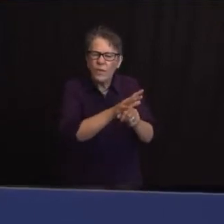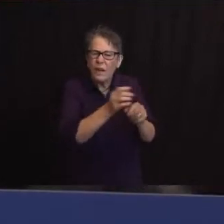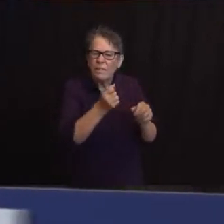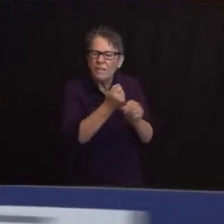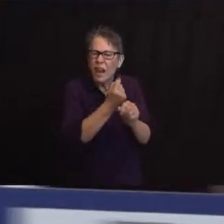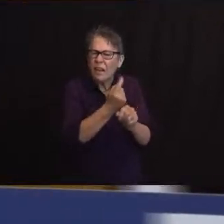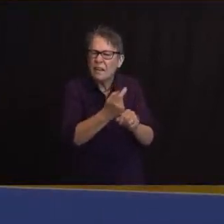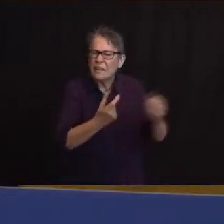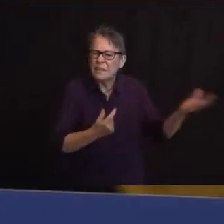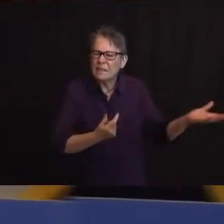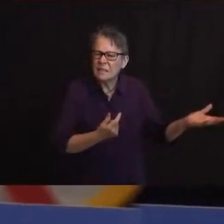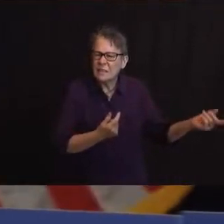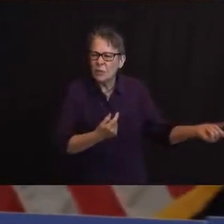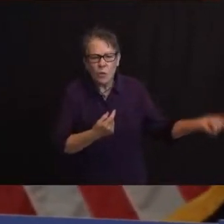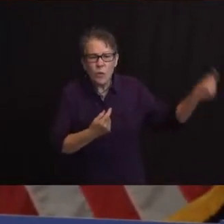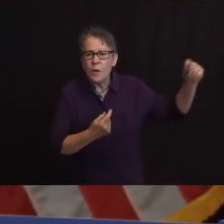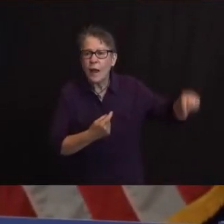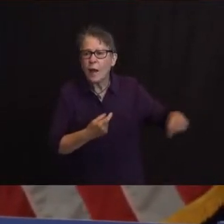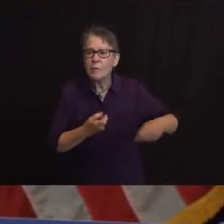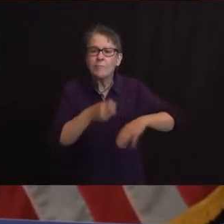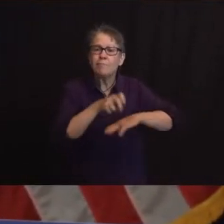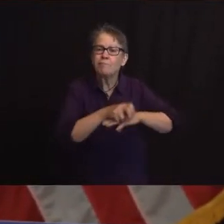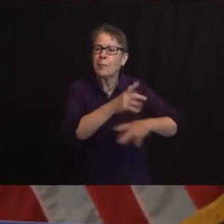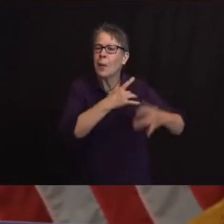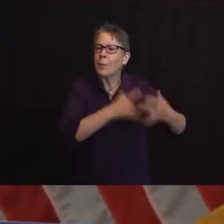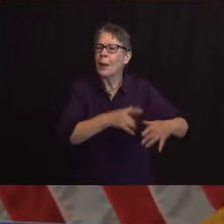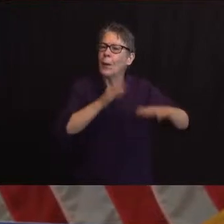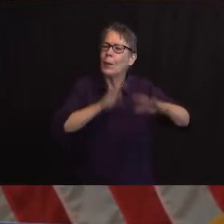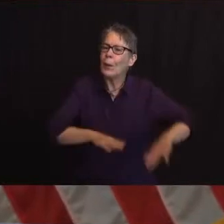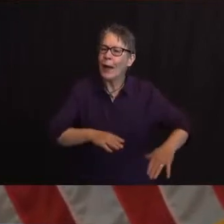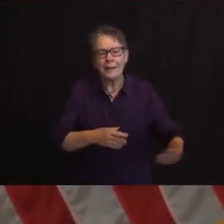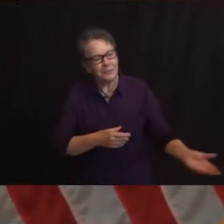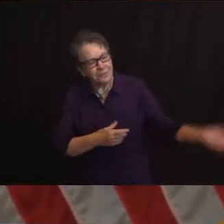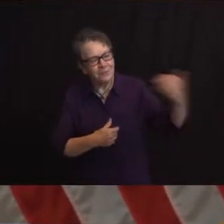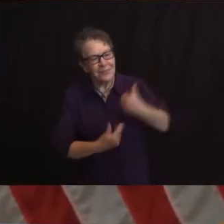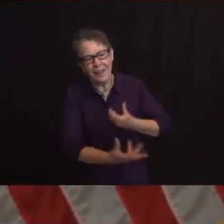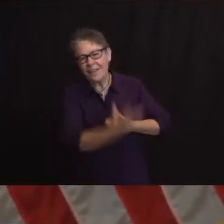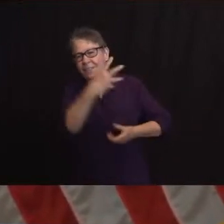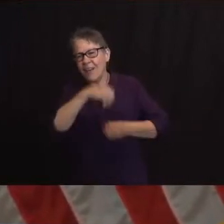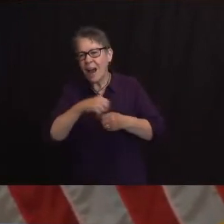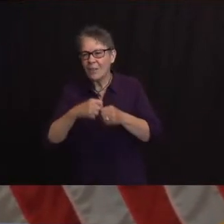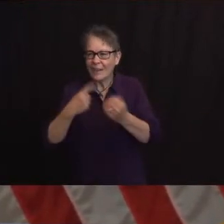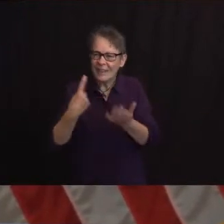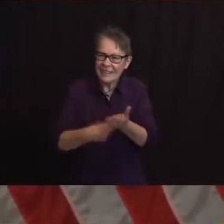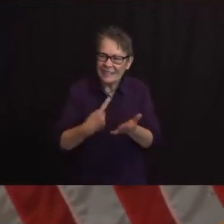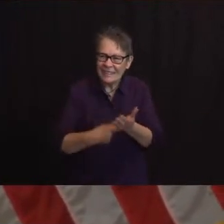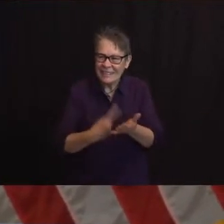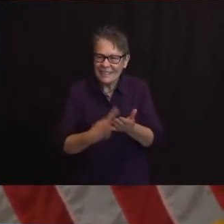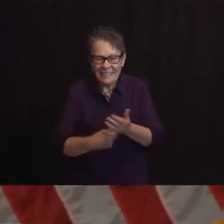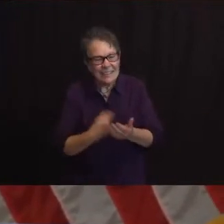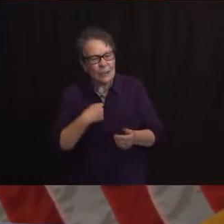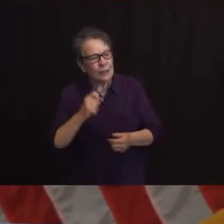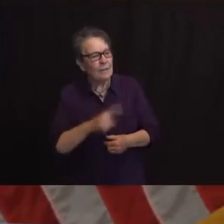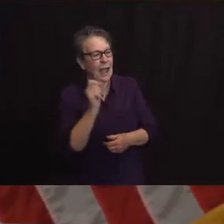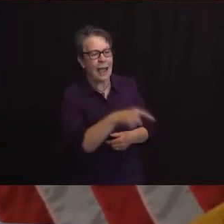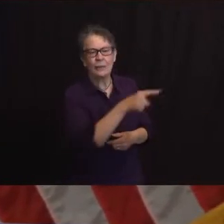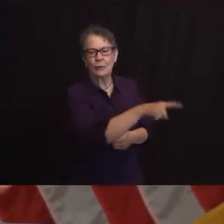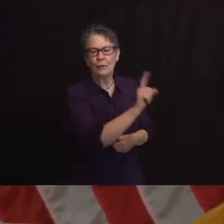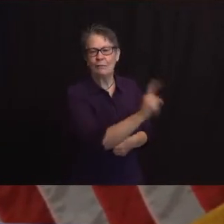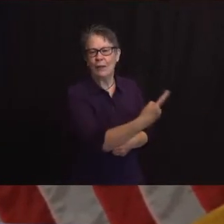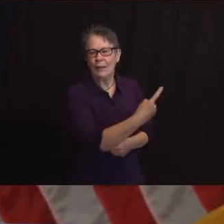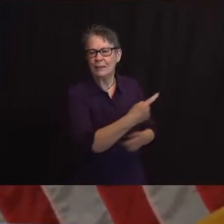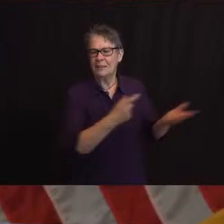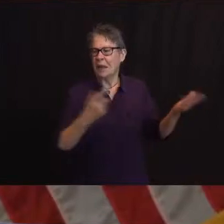here and not give you your money's worth. Shame on me for not pulling you out of the bullpen earlier. No problem.